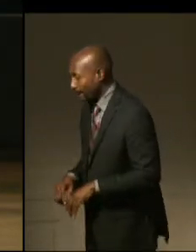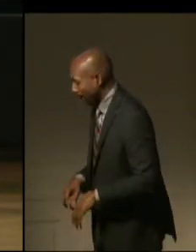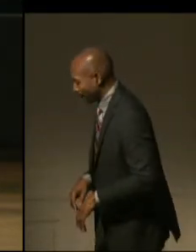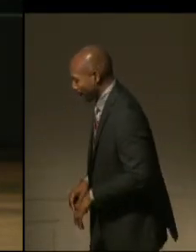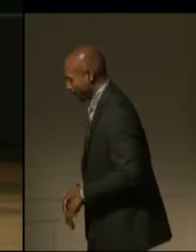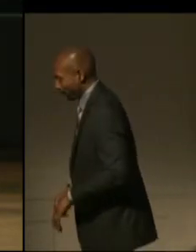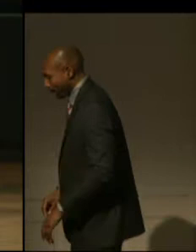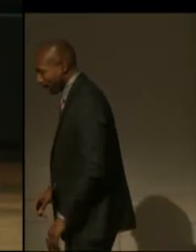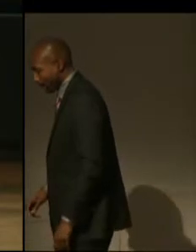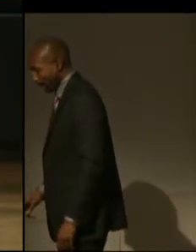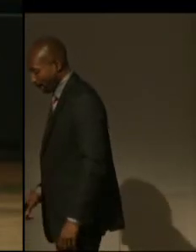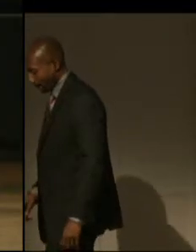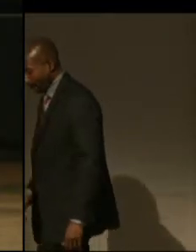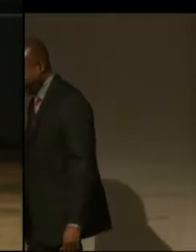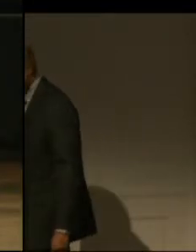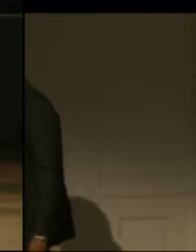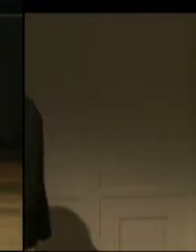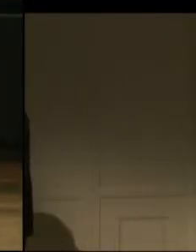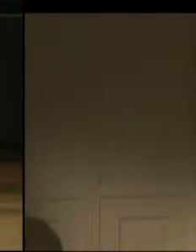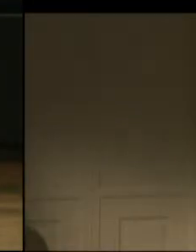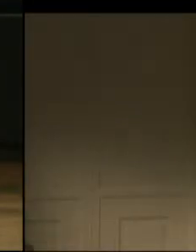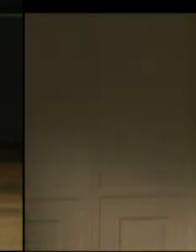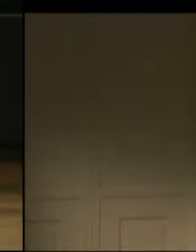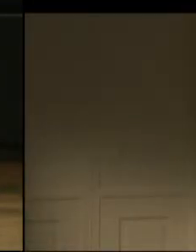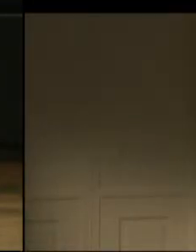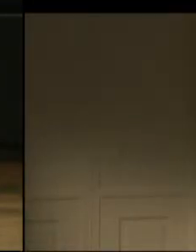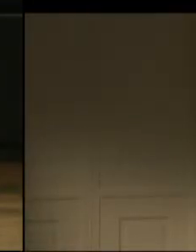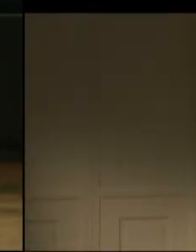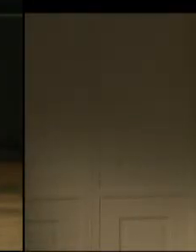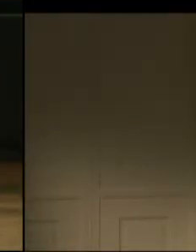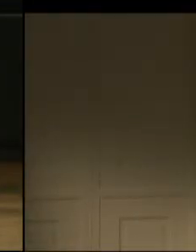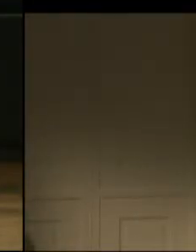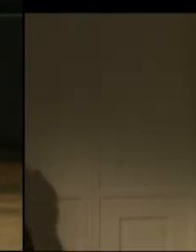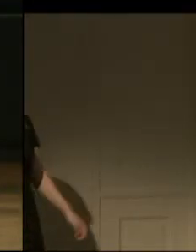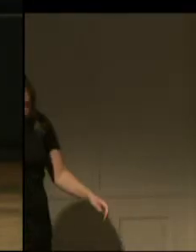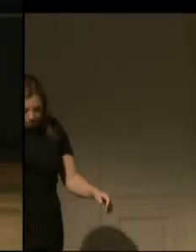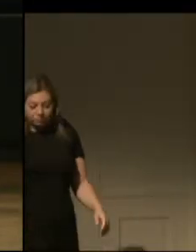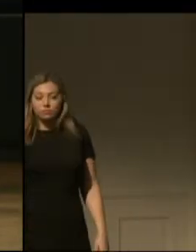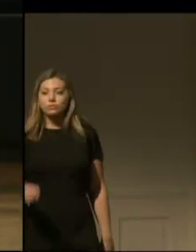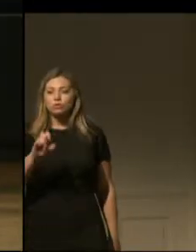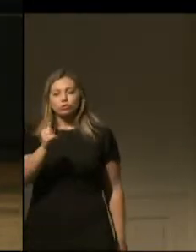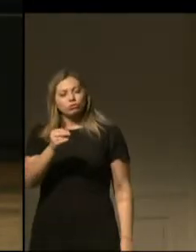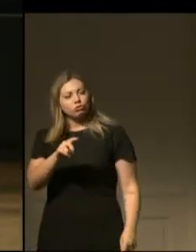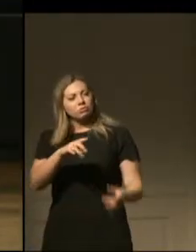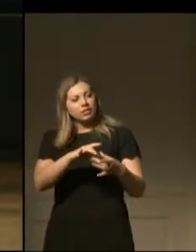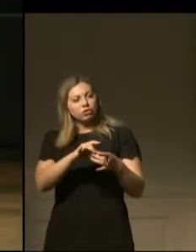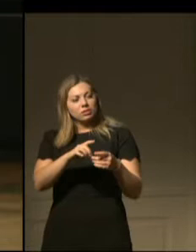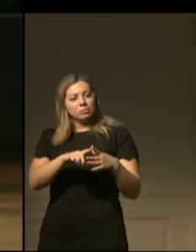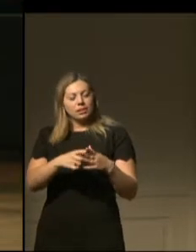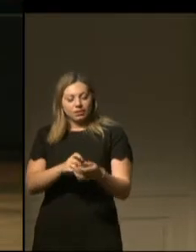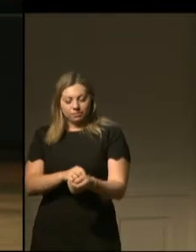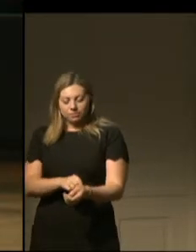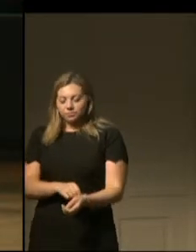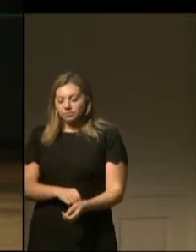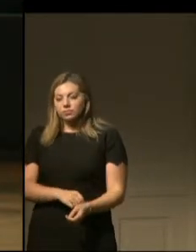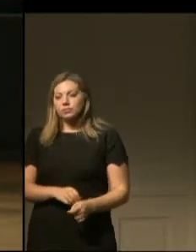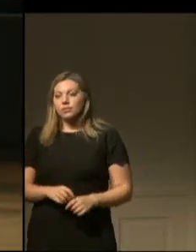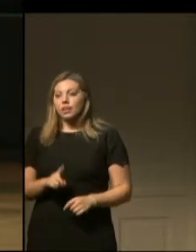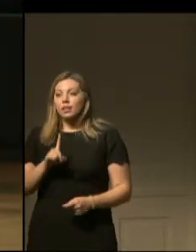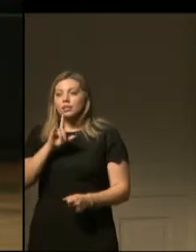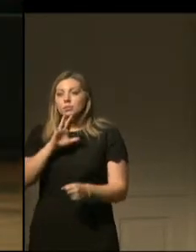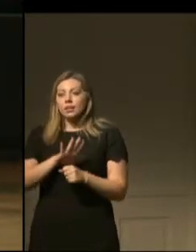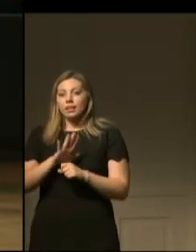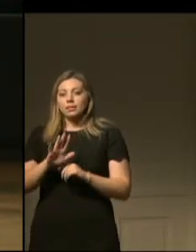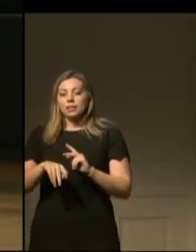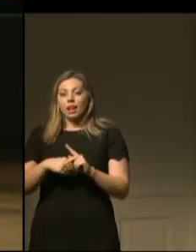Sean, you mentioned it in my beginning definition of engagement. I talked about it in one way. It's about a commitment, a kind of